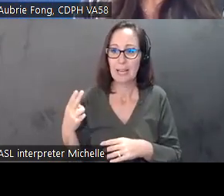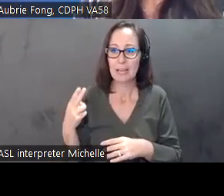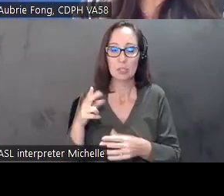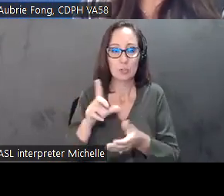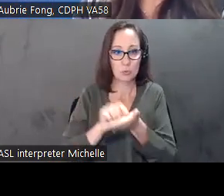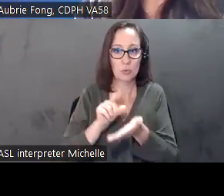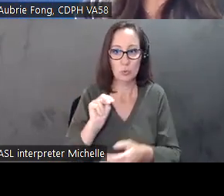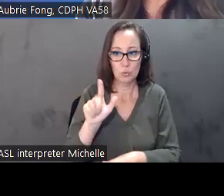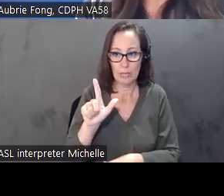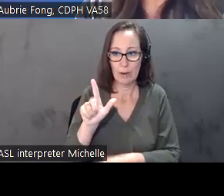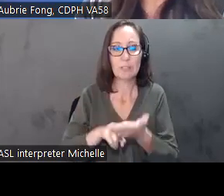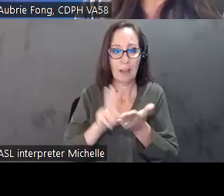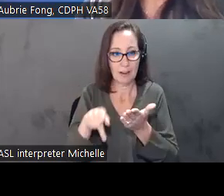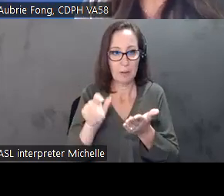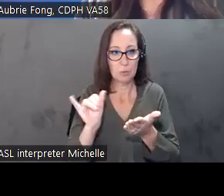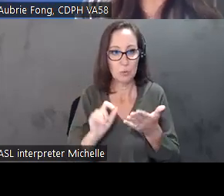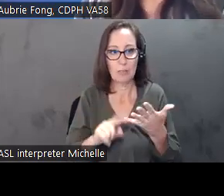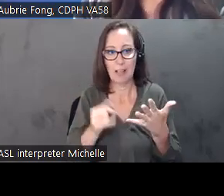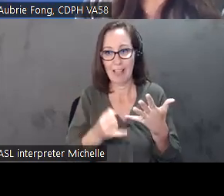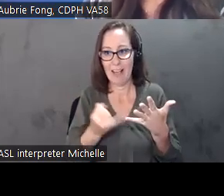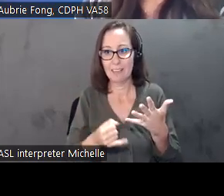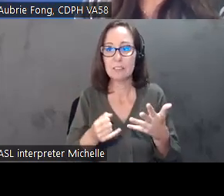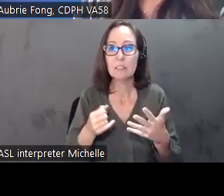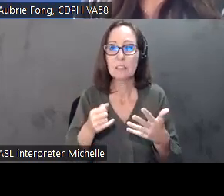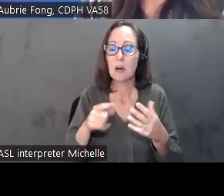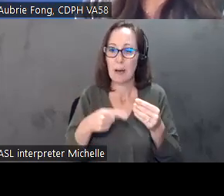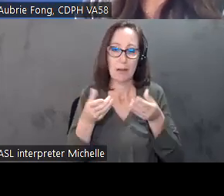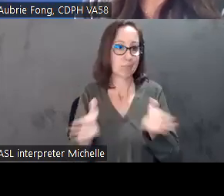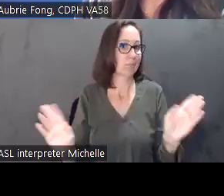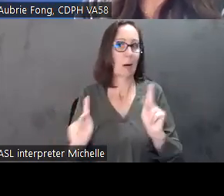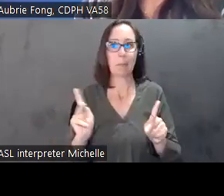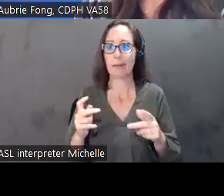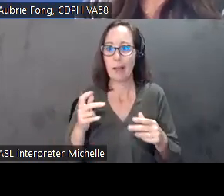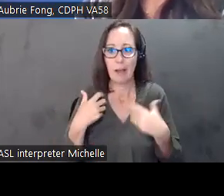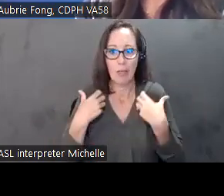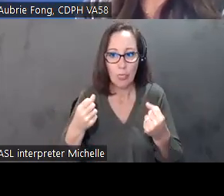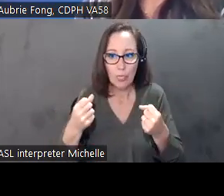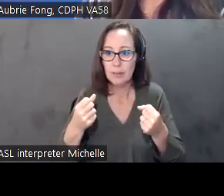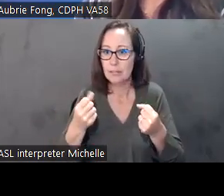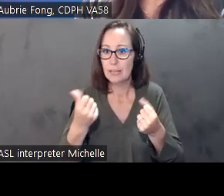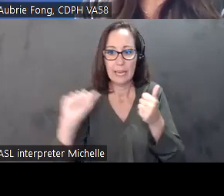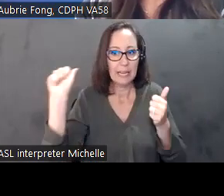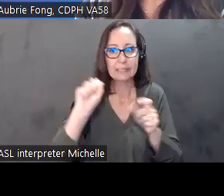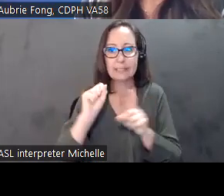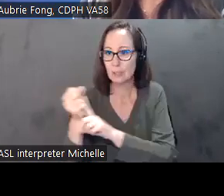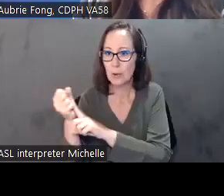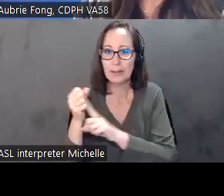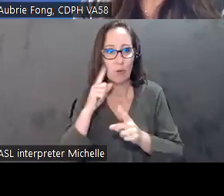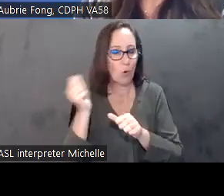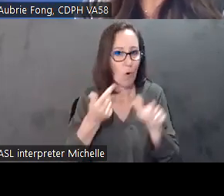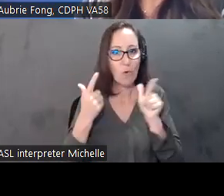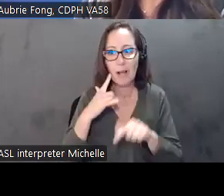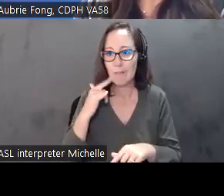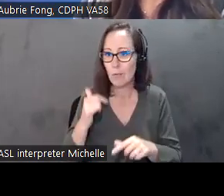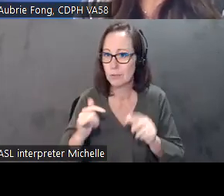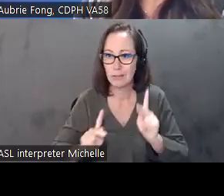of helpful information about a lot of all public health matters for all Californians. So we encourage you to please sign